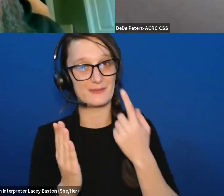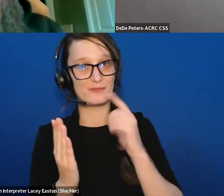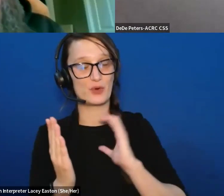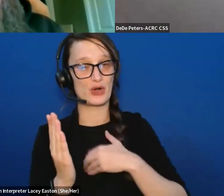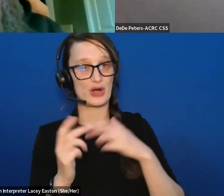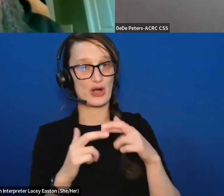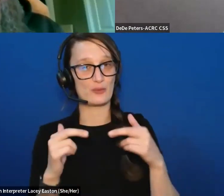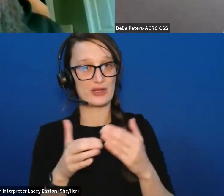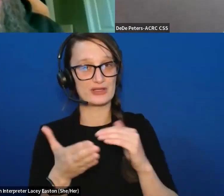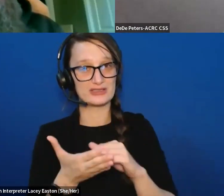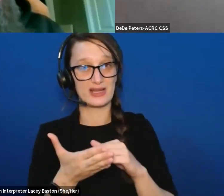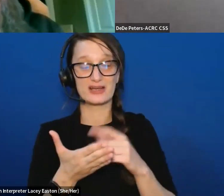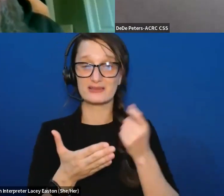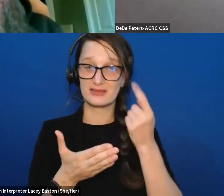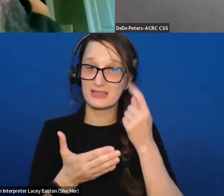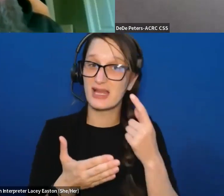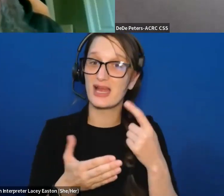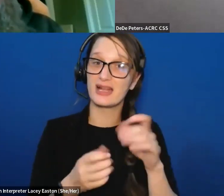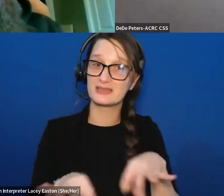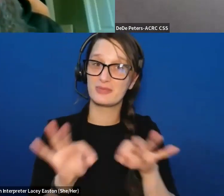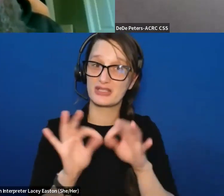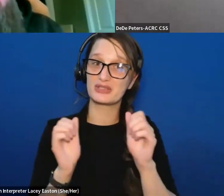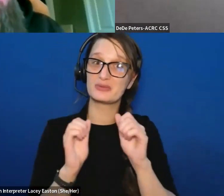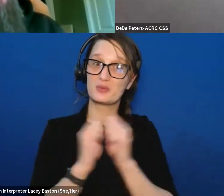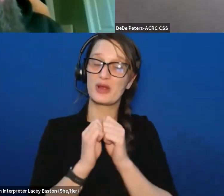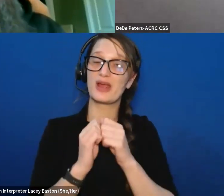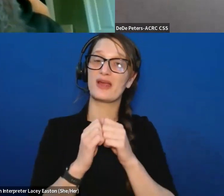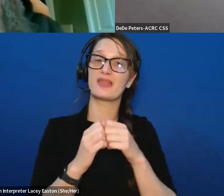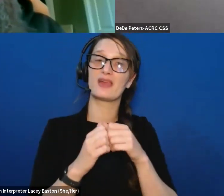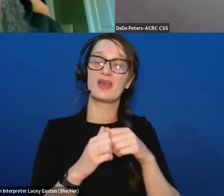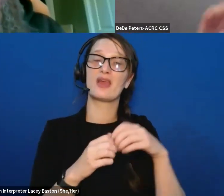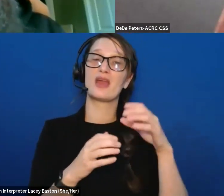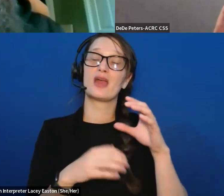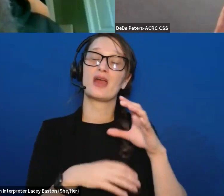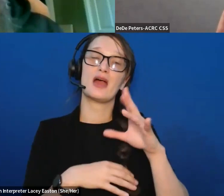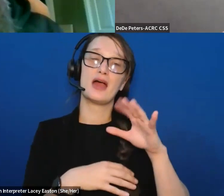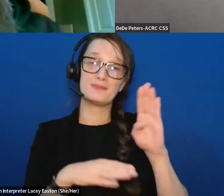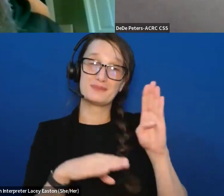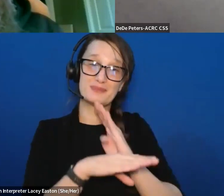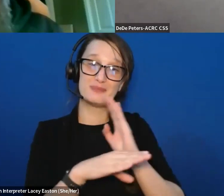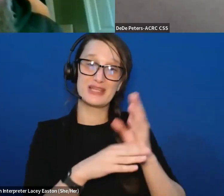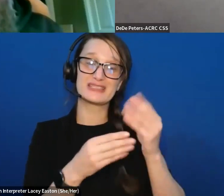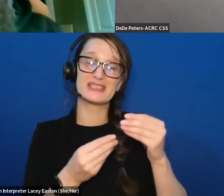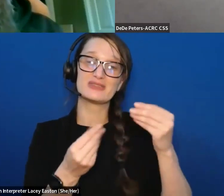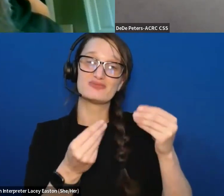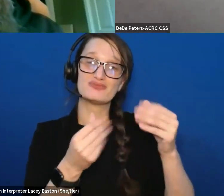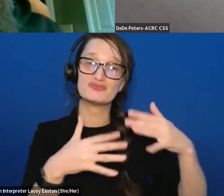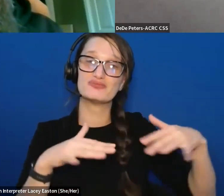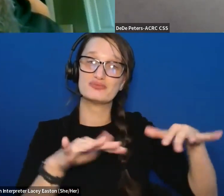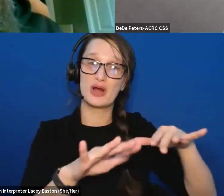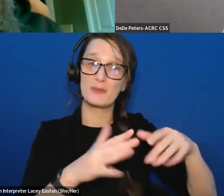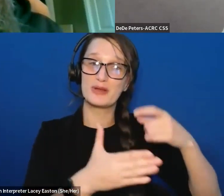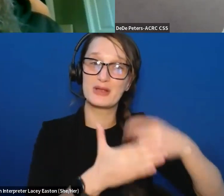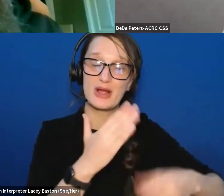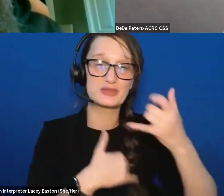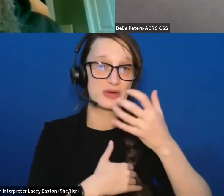of commercial real estate right now, I'm hoping that a lease would not be cost prohibitive for folks that are looking at trying to do something